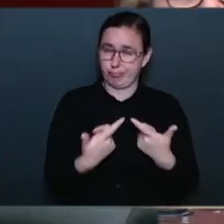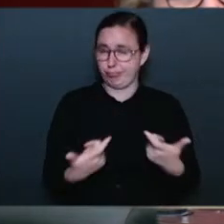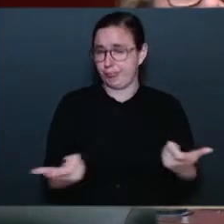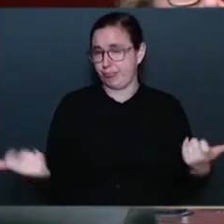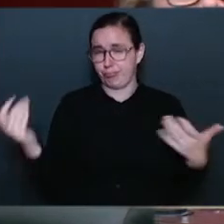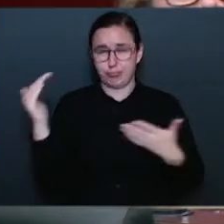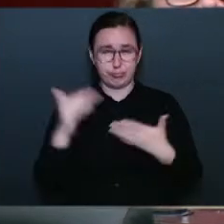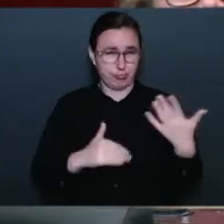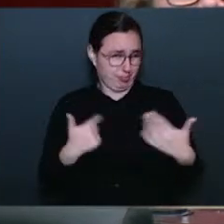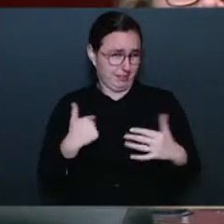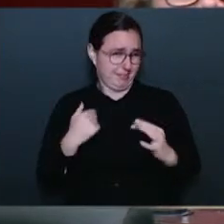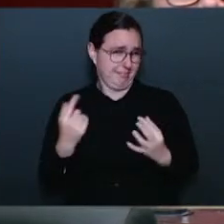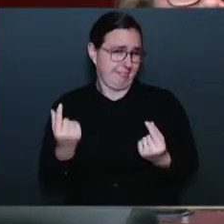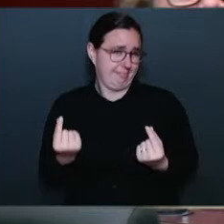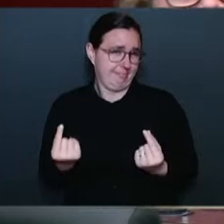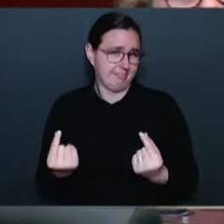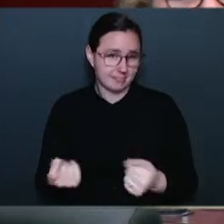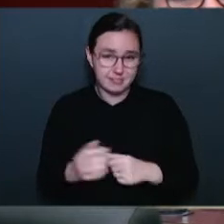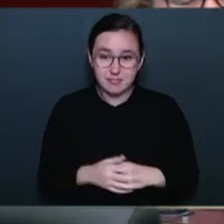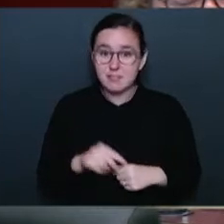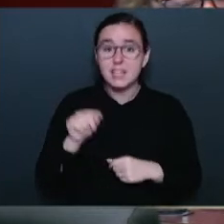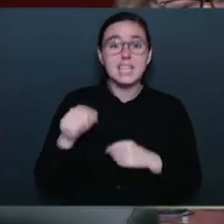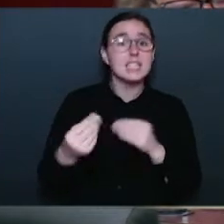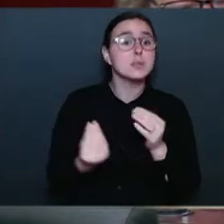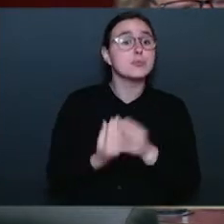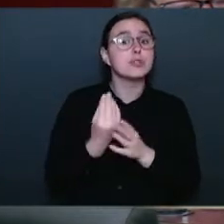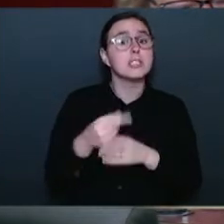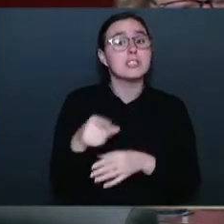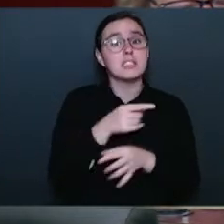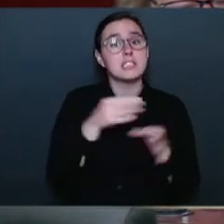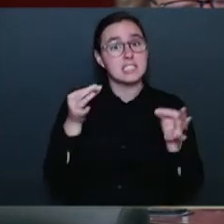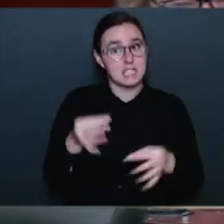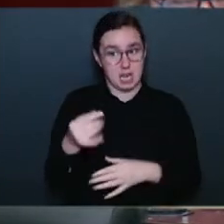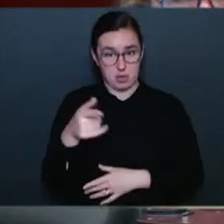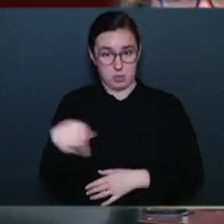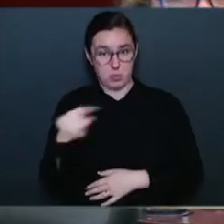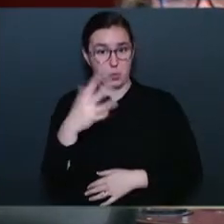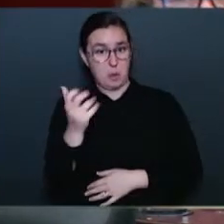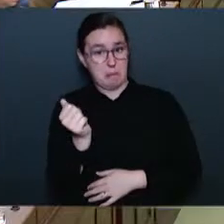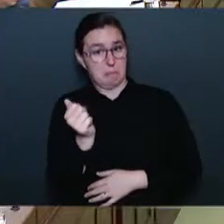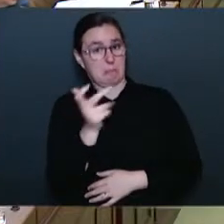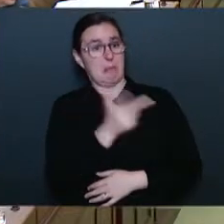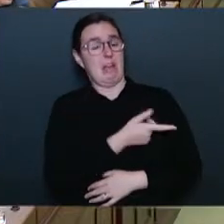support an ntp government building a better economy health care and quality of life